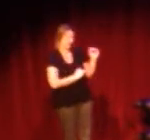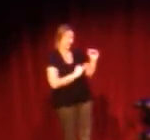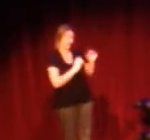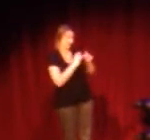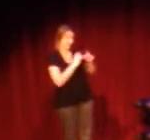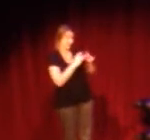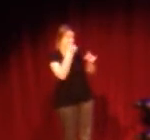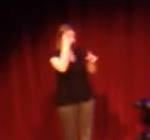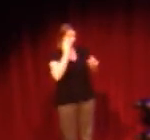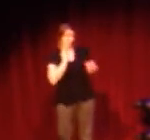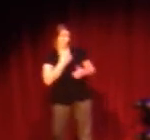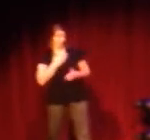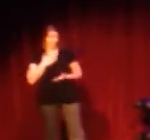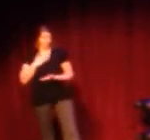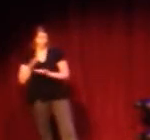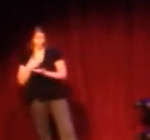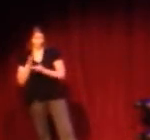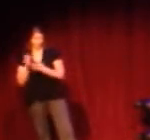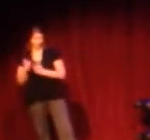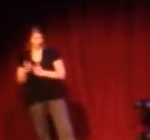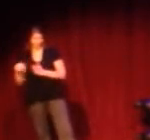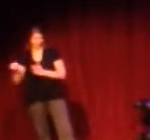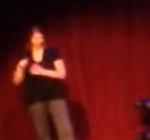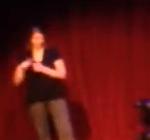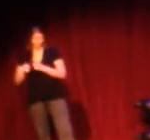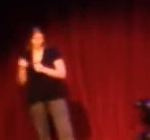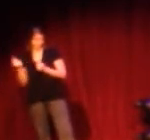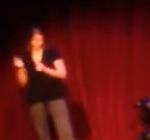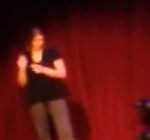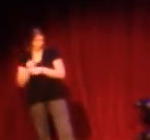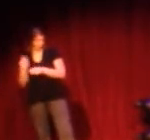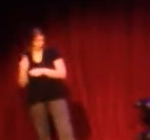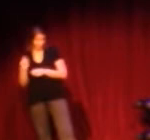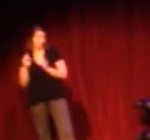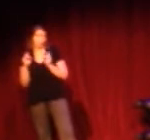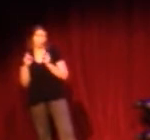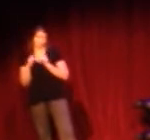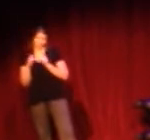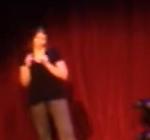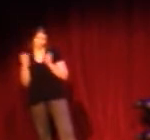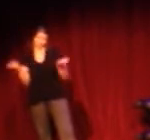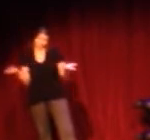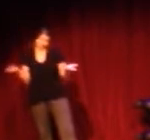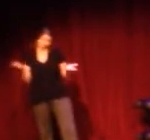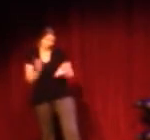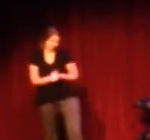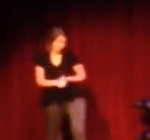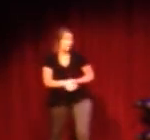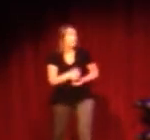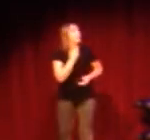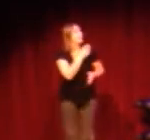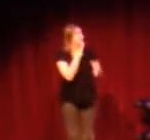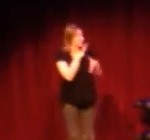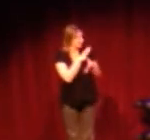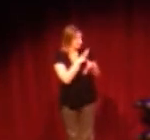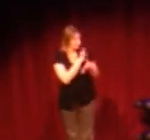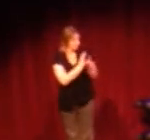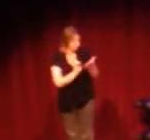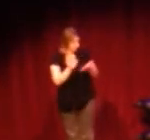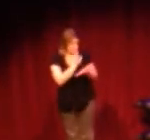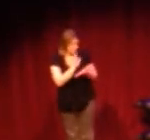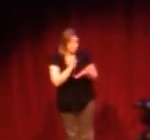musician friends do. Congratulations. That's great. All right, so John, you're a senior at Bethel